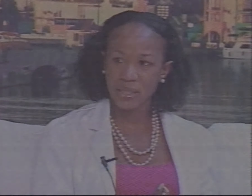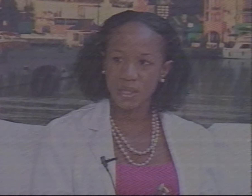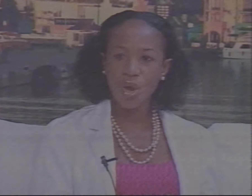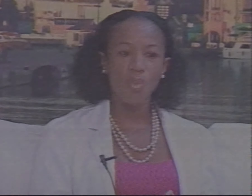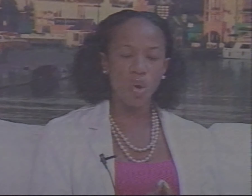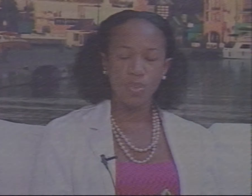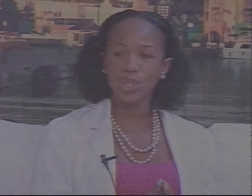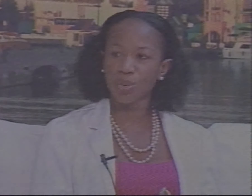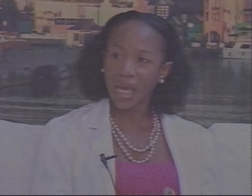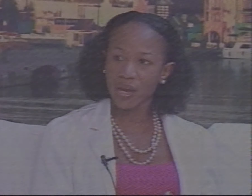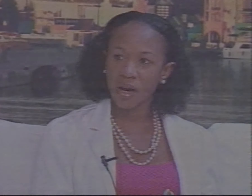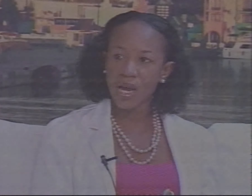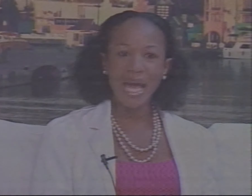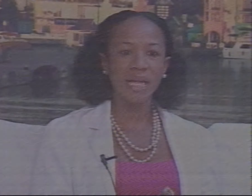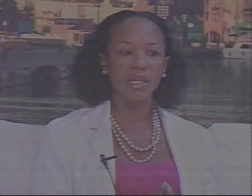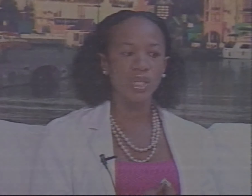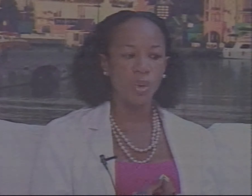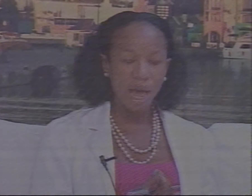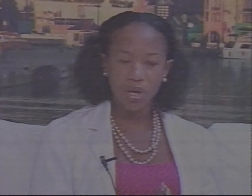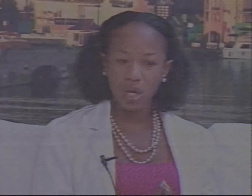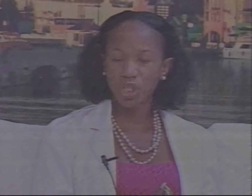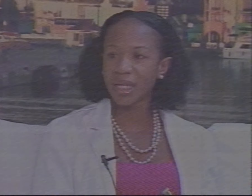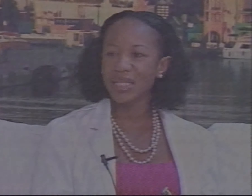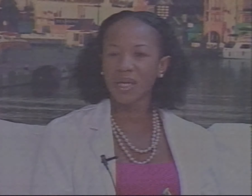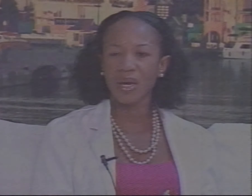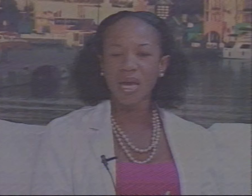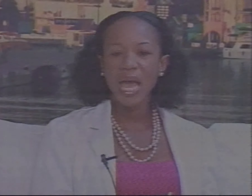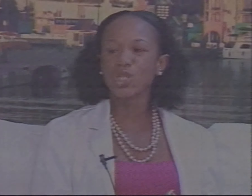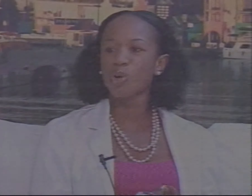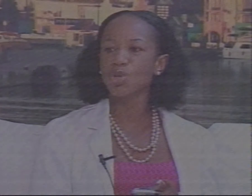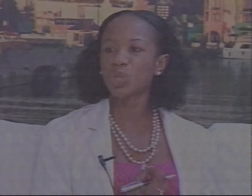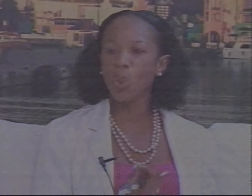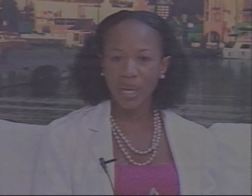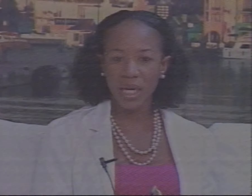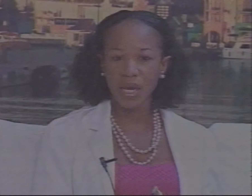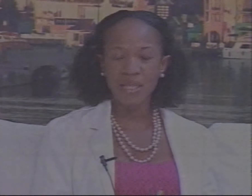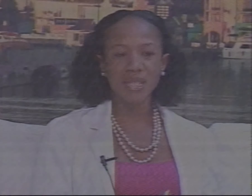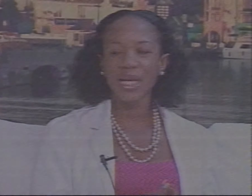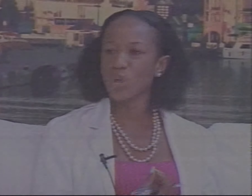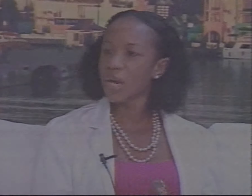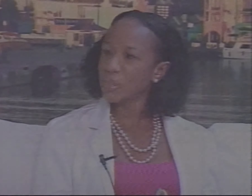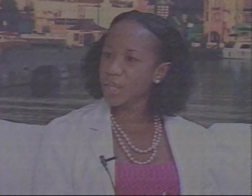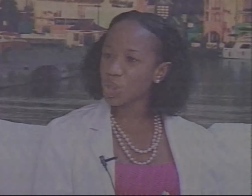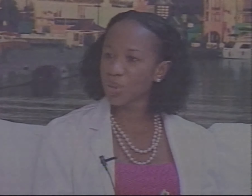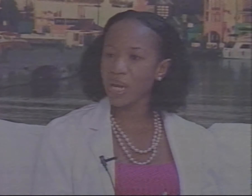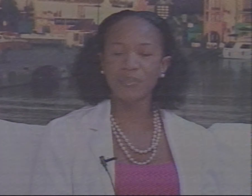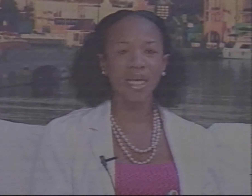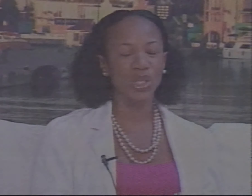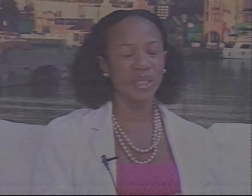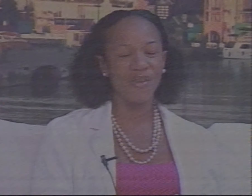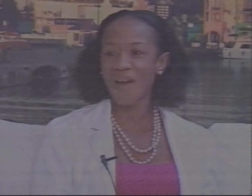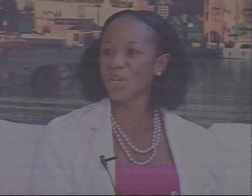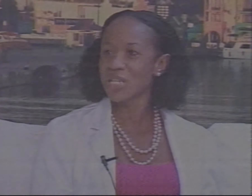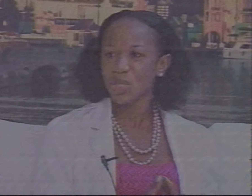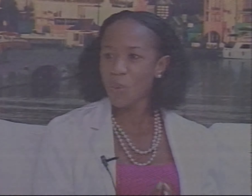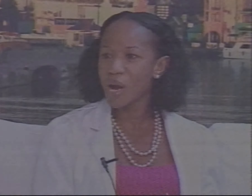showcase mm-hmm. what we do here. Mm-hmm. And, you know, agriculture in Antigua has grown so big. Mm-hmm. Since I joined the ministry, I'm telling you,